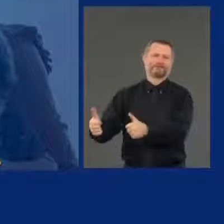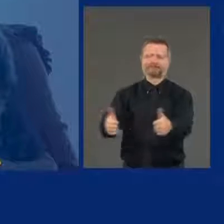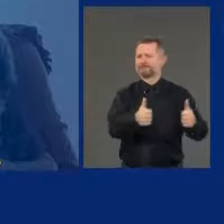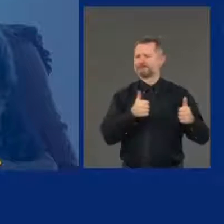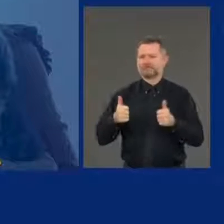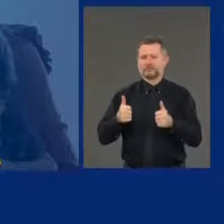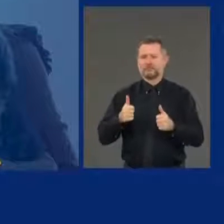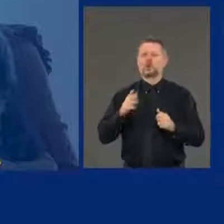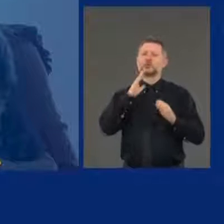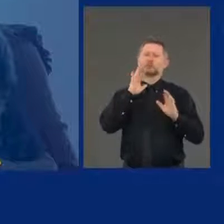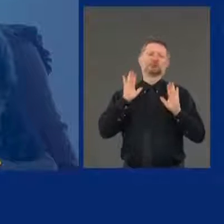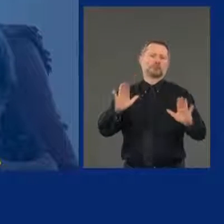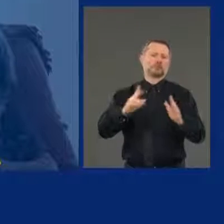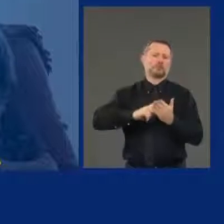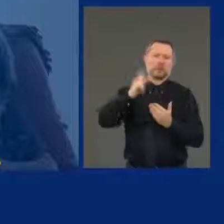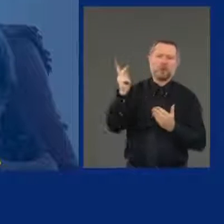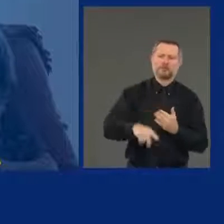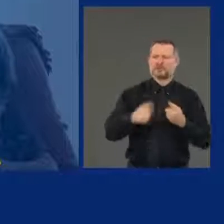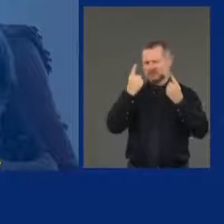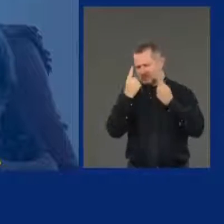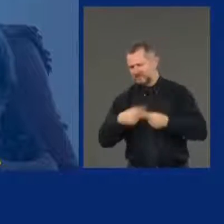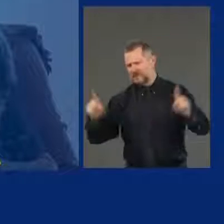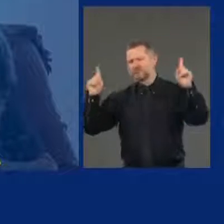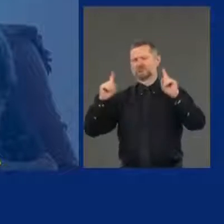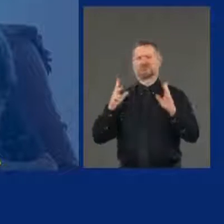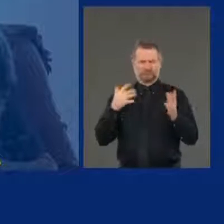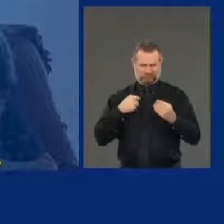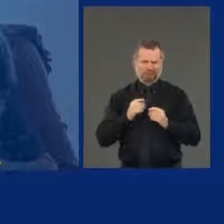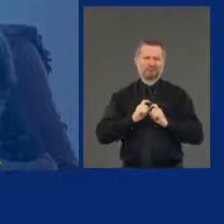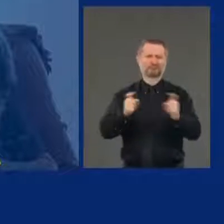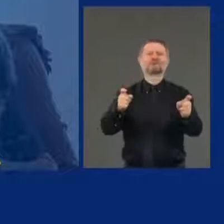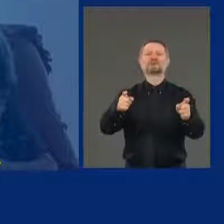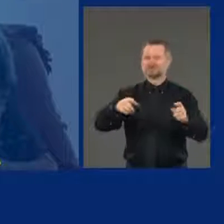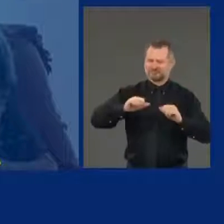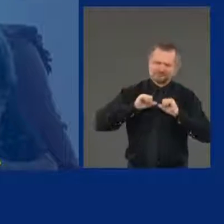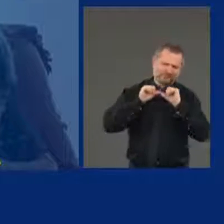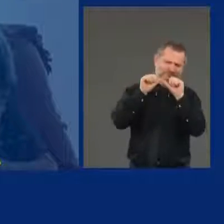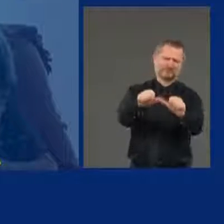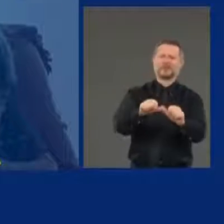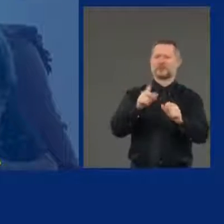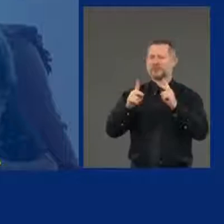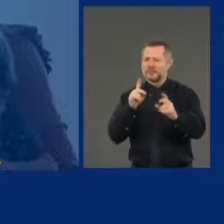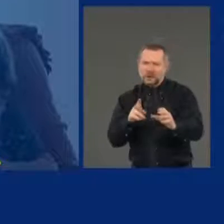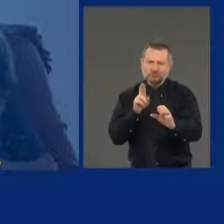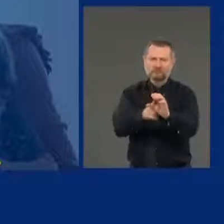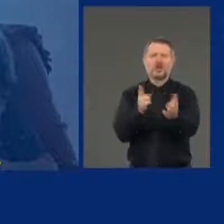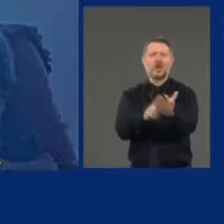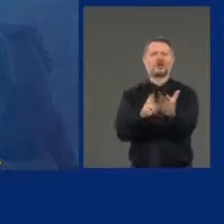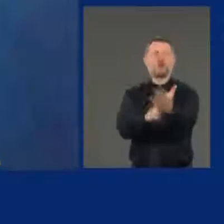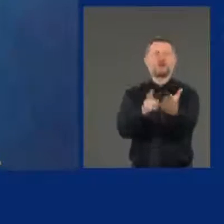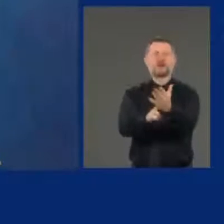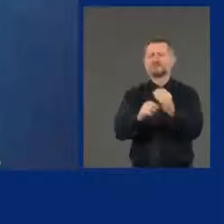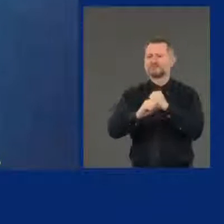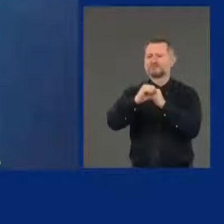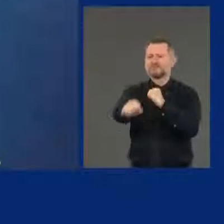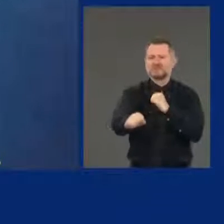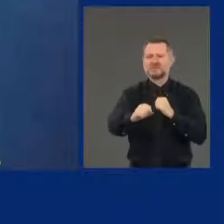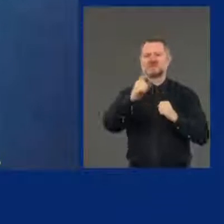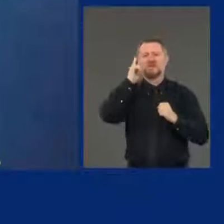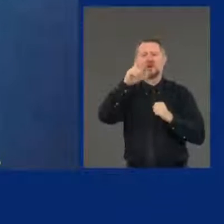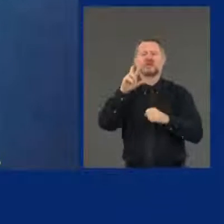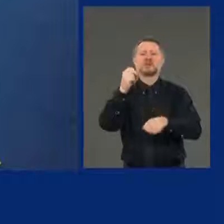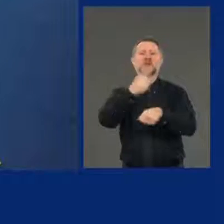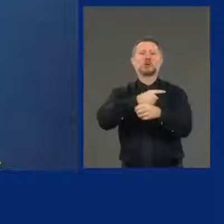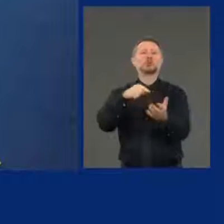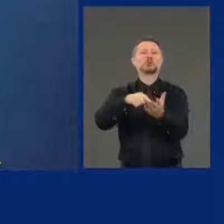great, great accomplishment. And we want to keep it going and get it even higher, so we're extending the deadline.